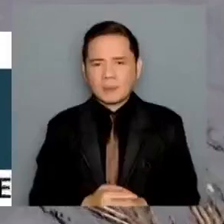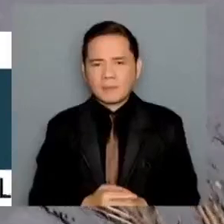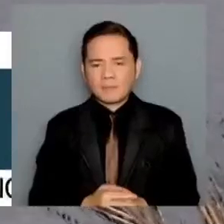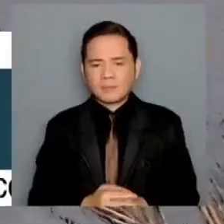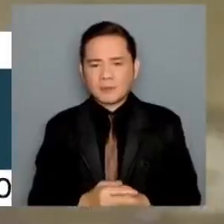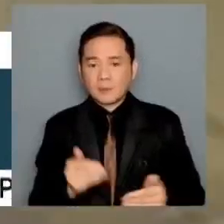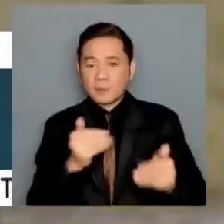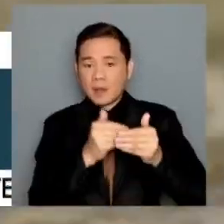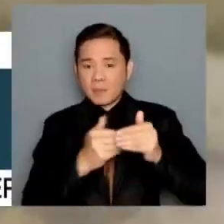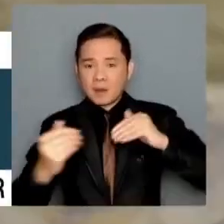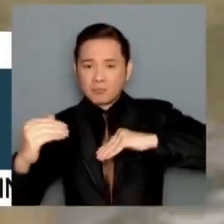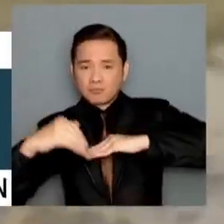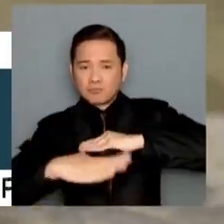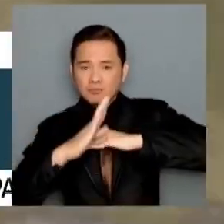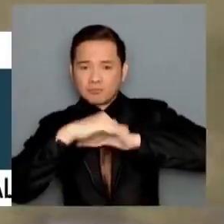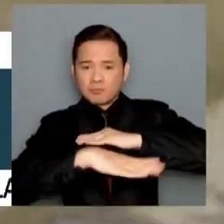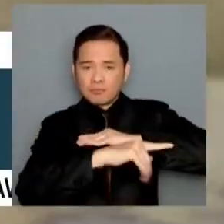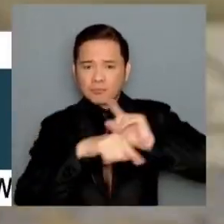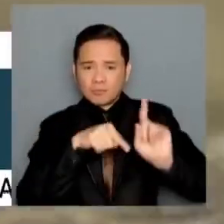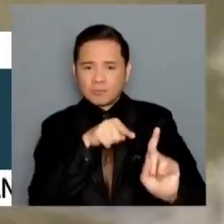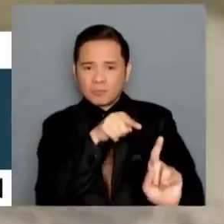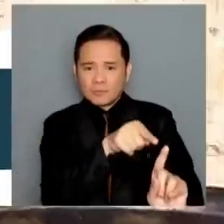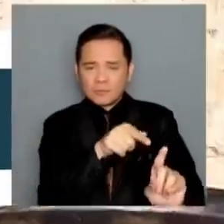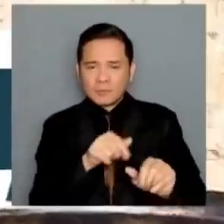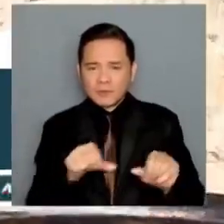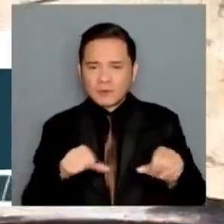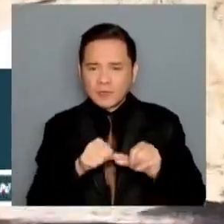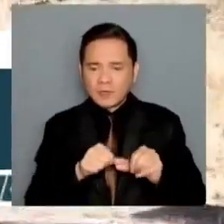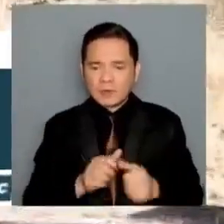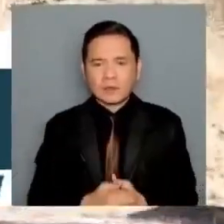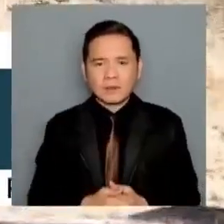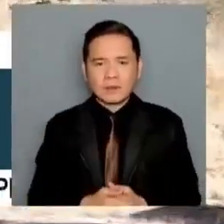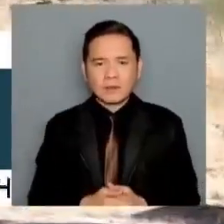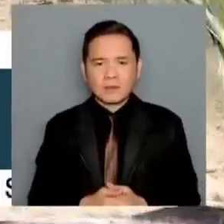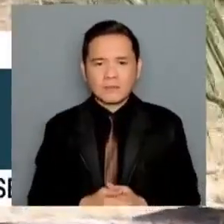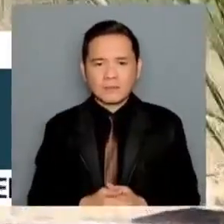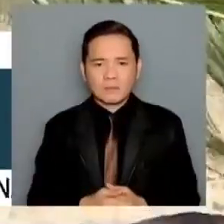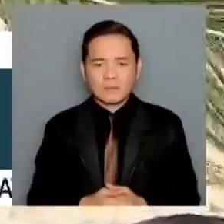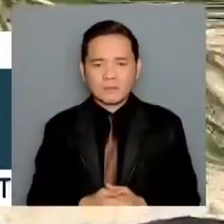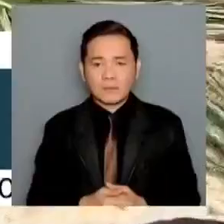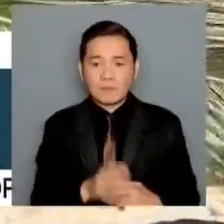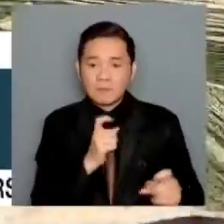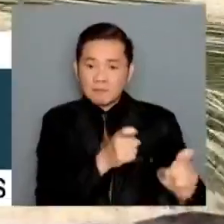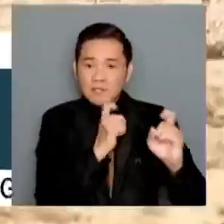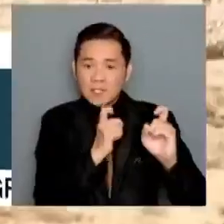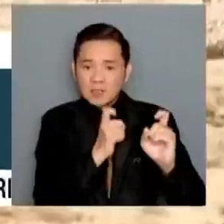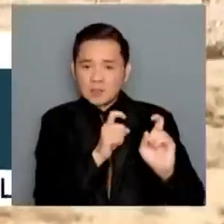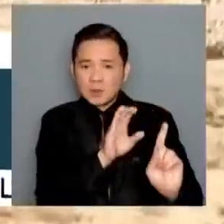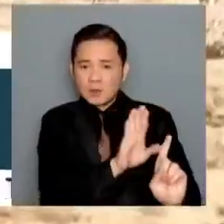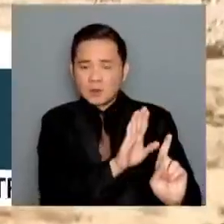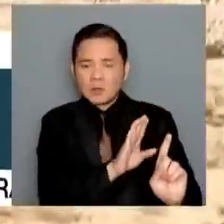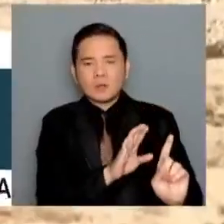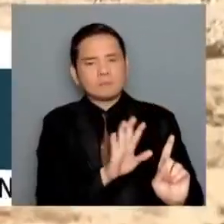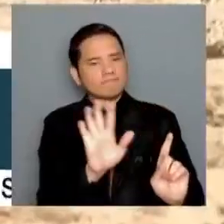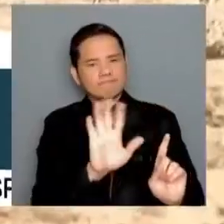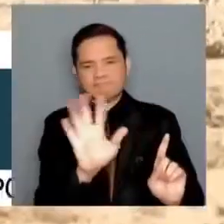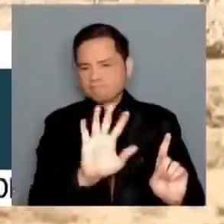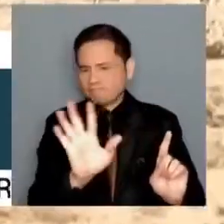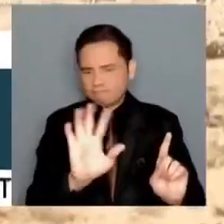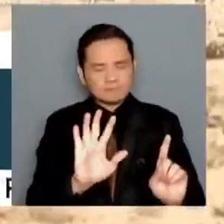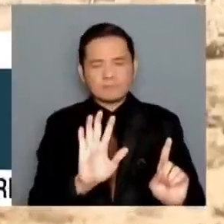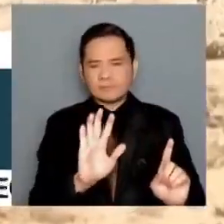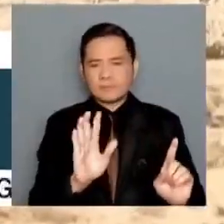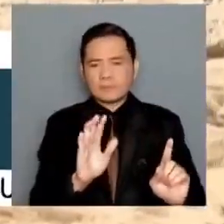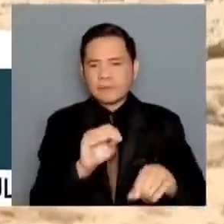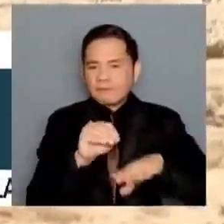coastal areas. Okay. And our fisher folks have been advised not to travel